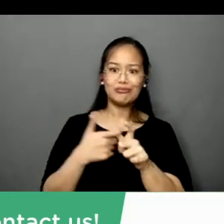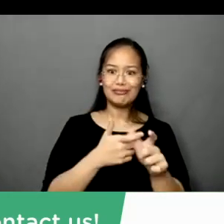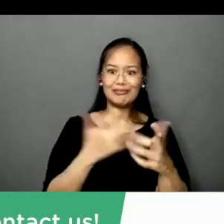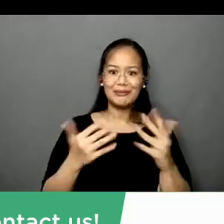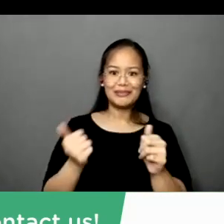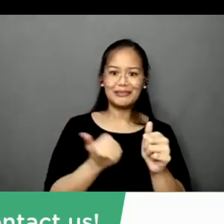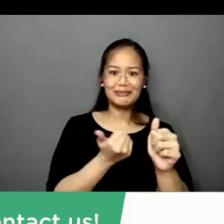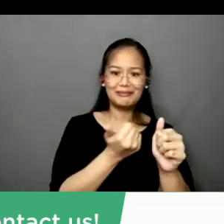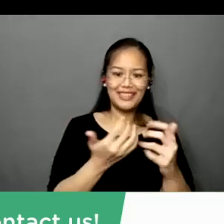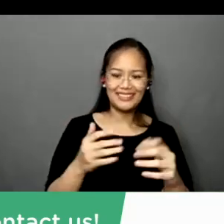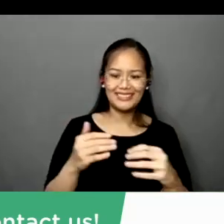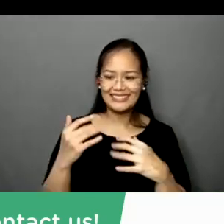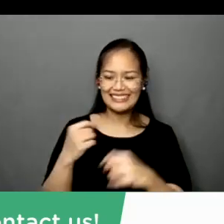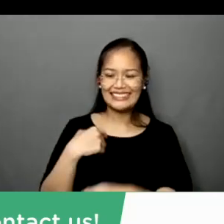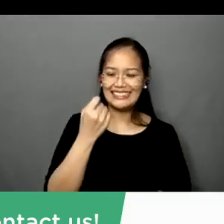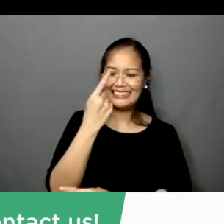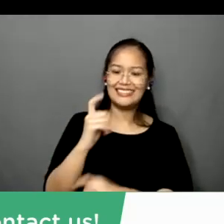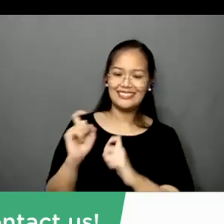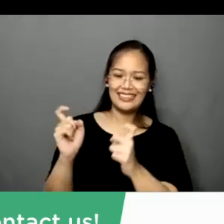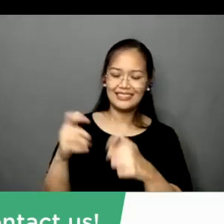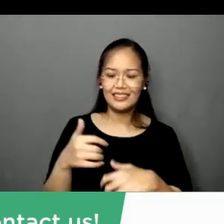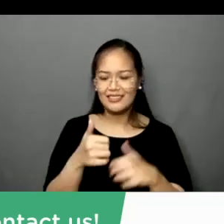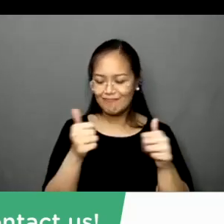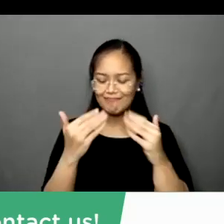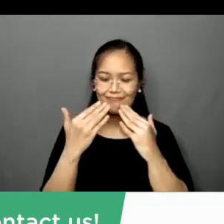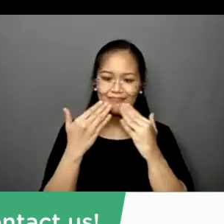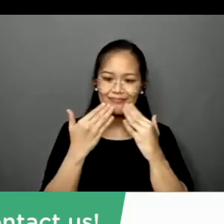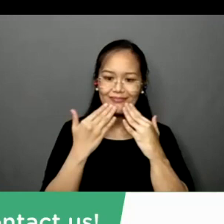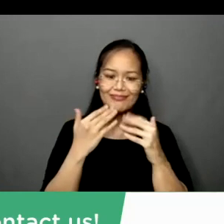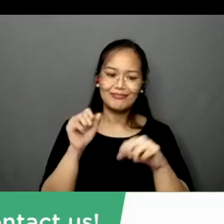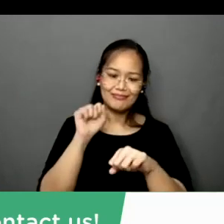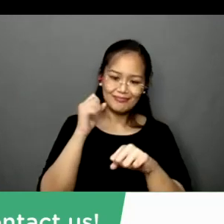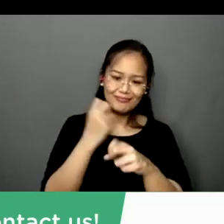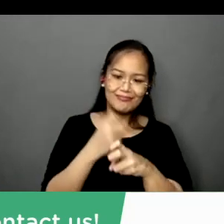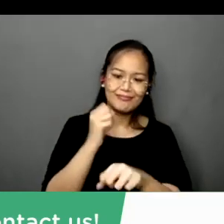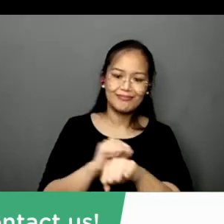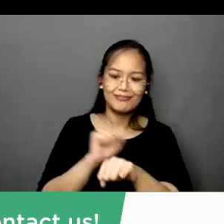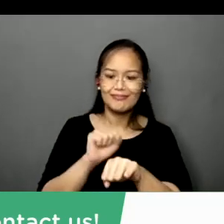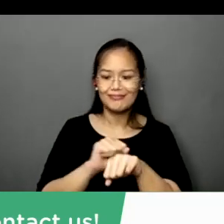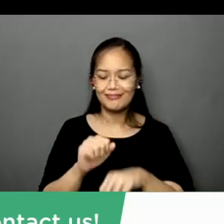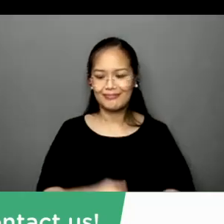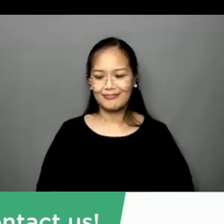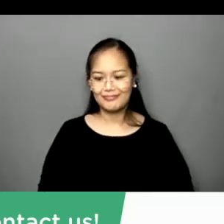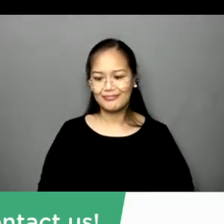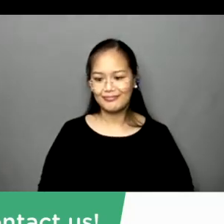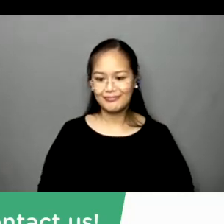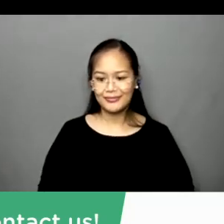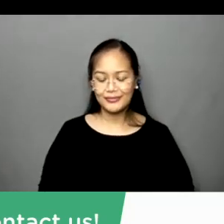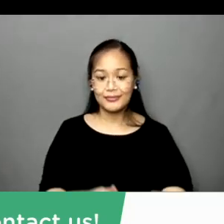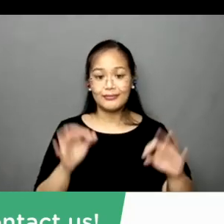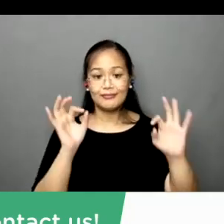fast. So thank you very much for your hard work. Yeah. All right.